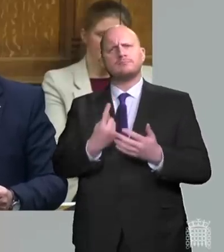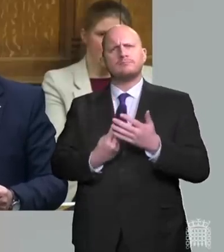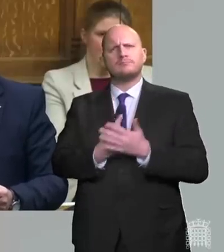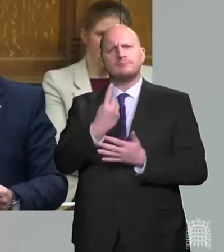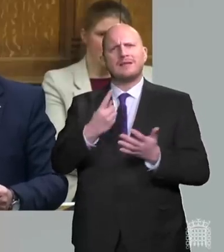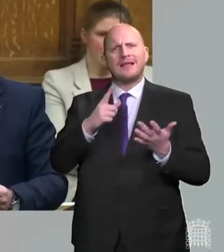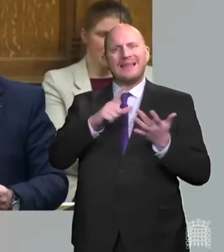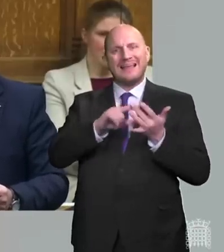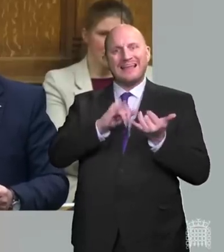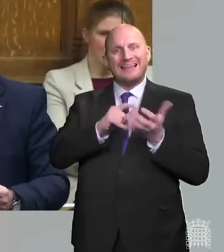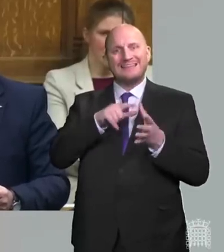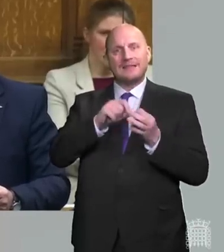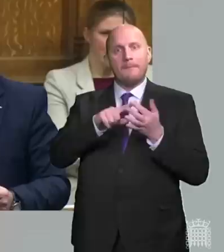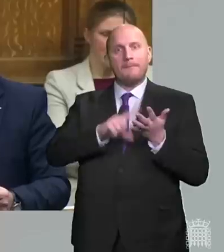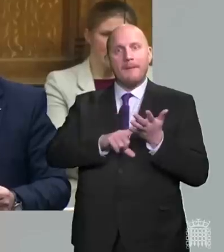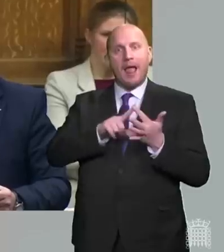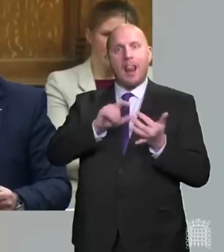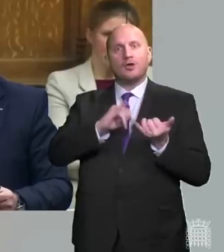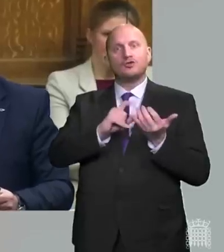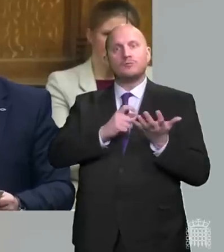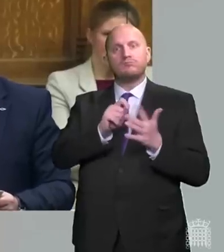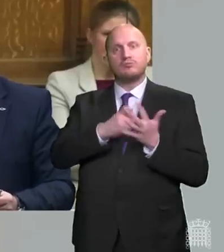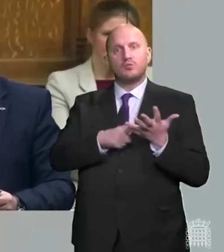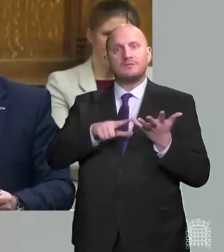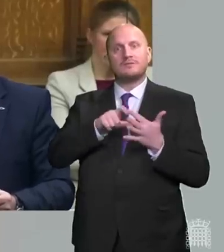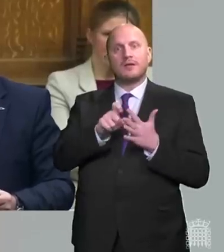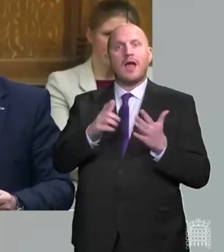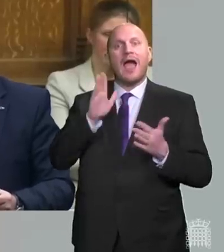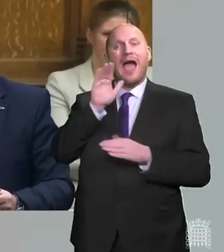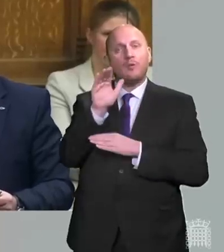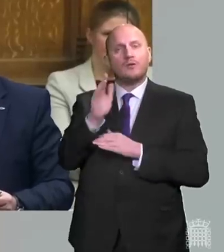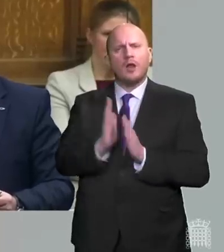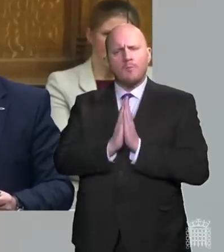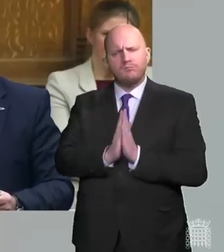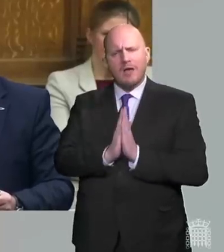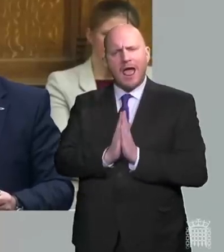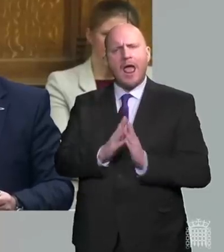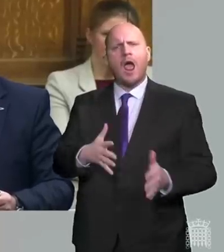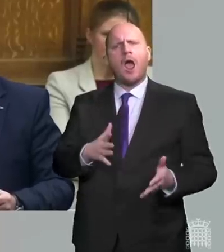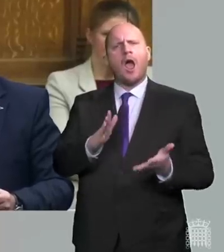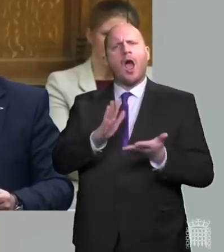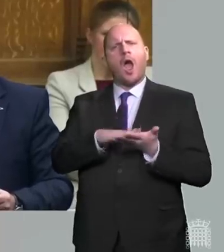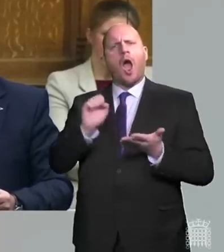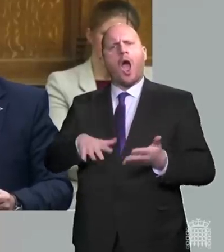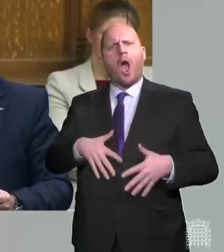outside an abortion clinic in Birmingham when she was arrested and questioned by the police, not about her